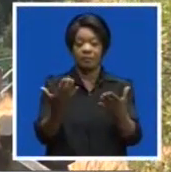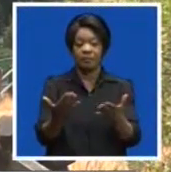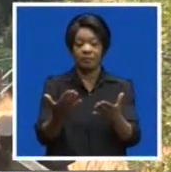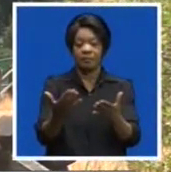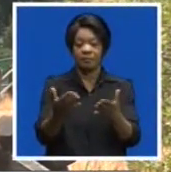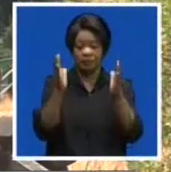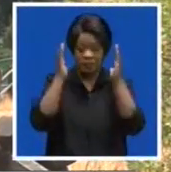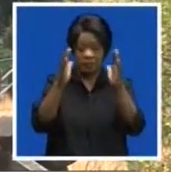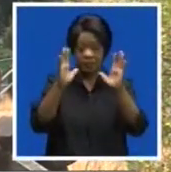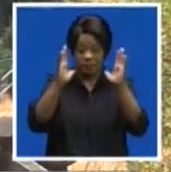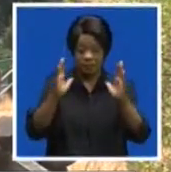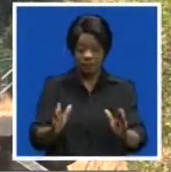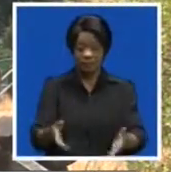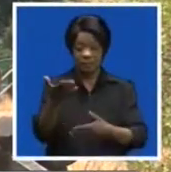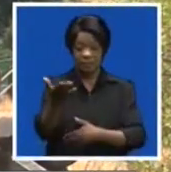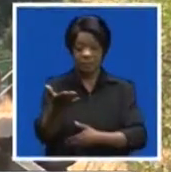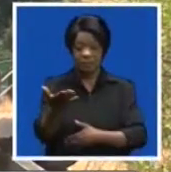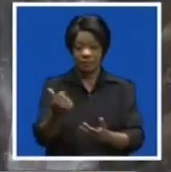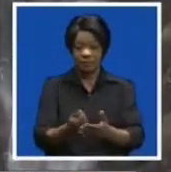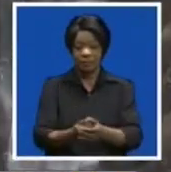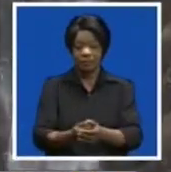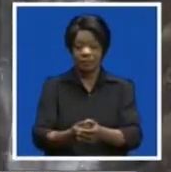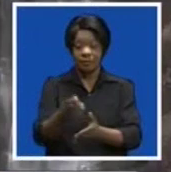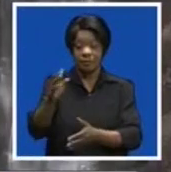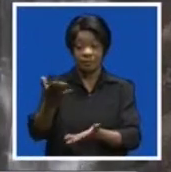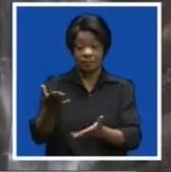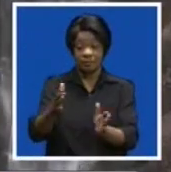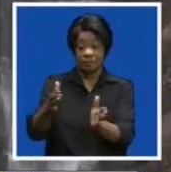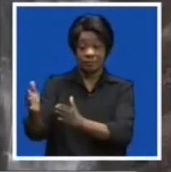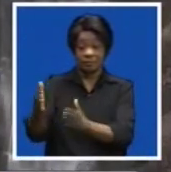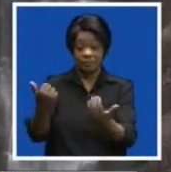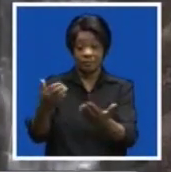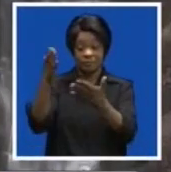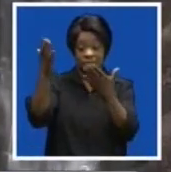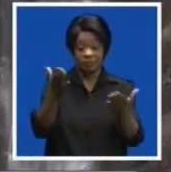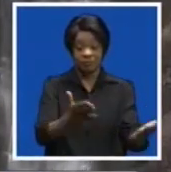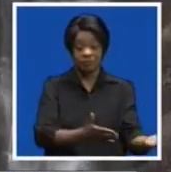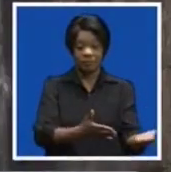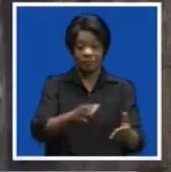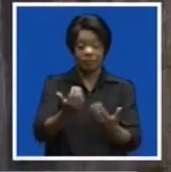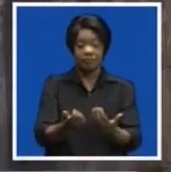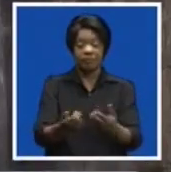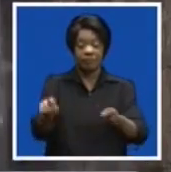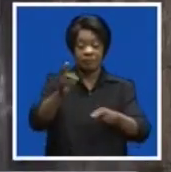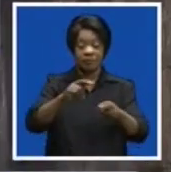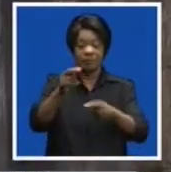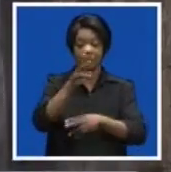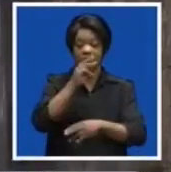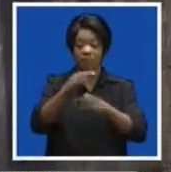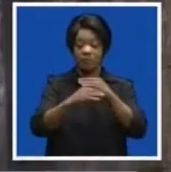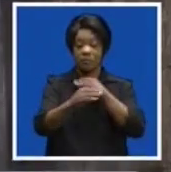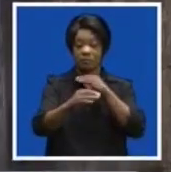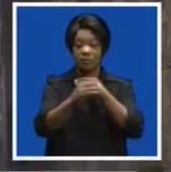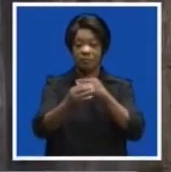an attendant at the Victoria Falls World Heritage Site, has welcomed the overnight increase of water levels that have